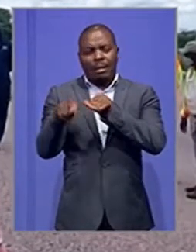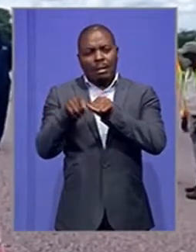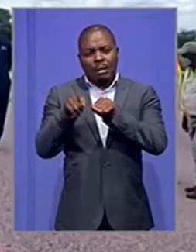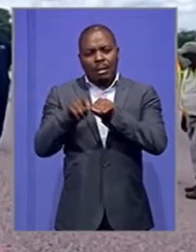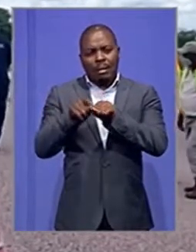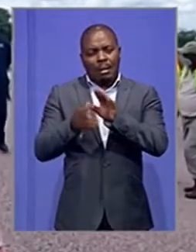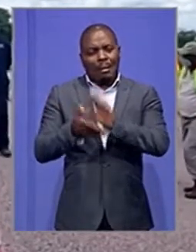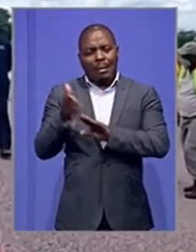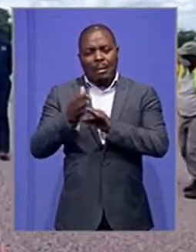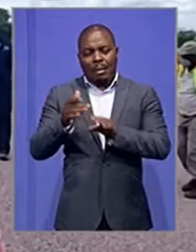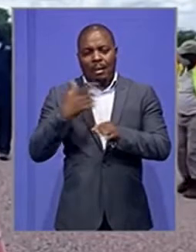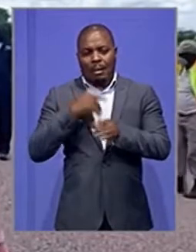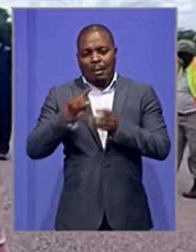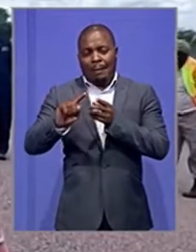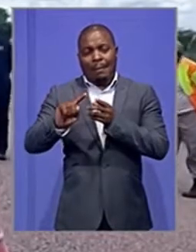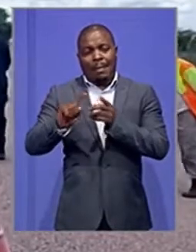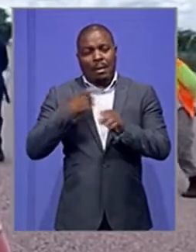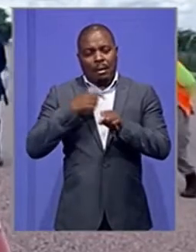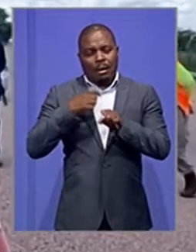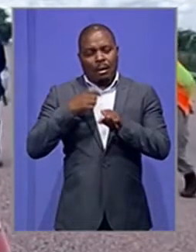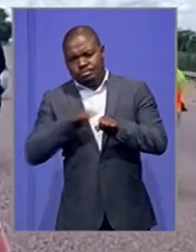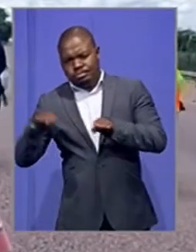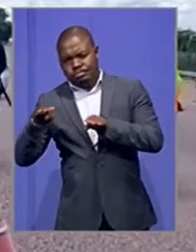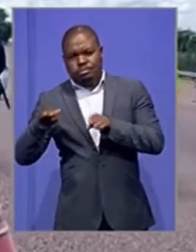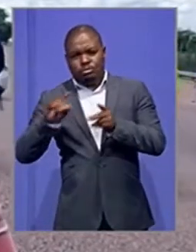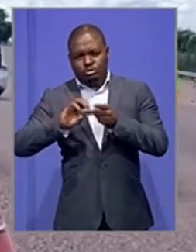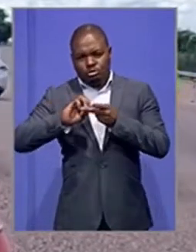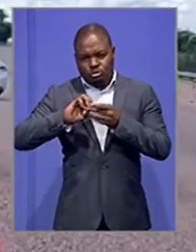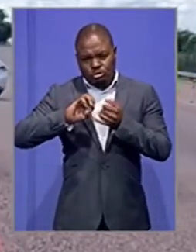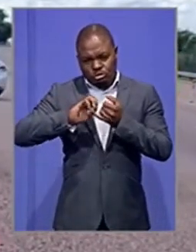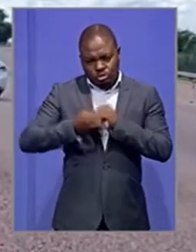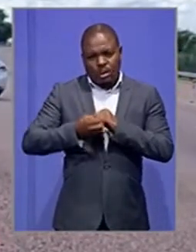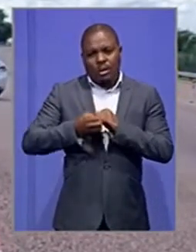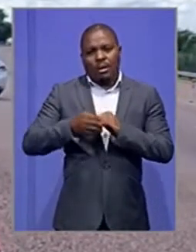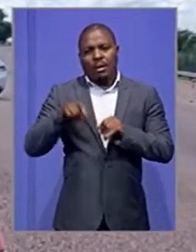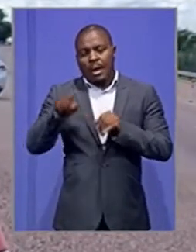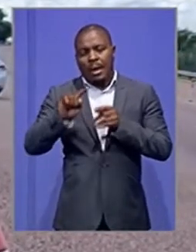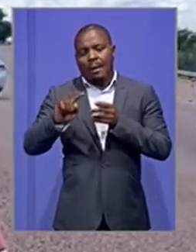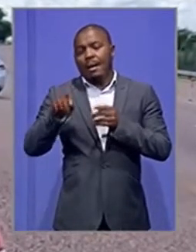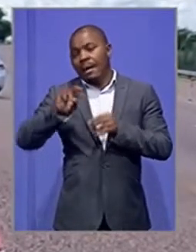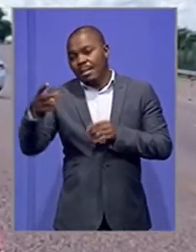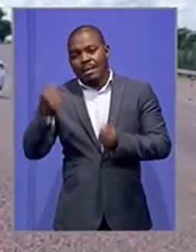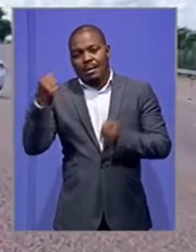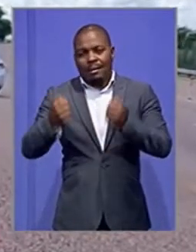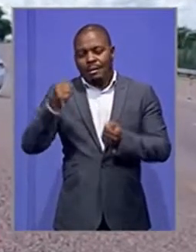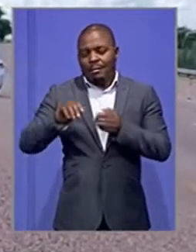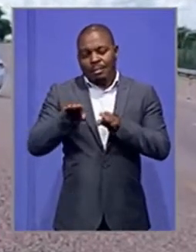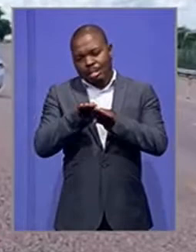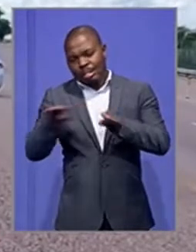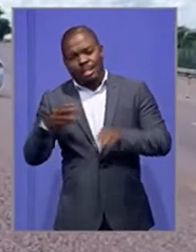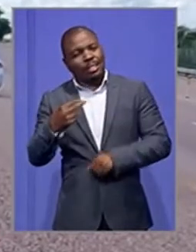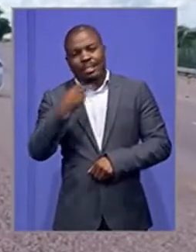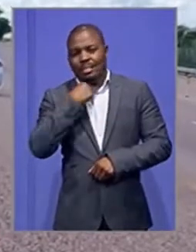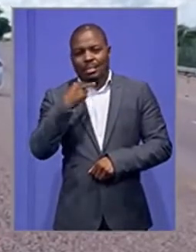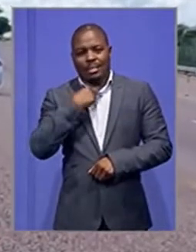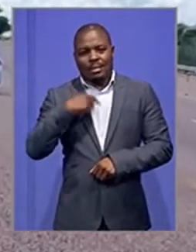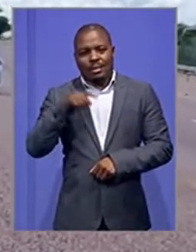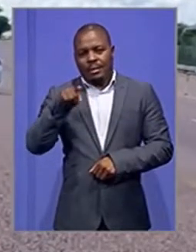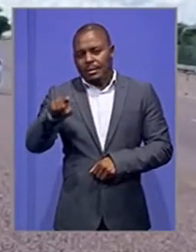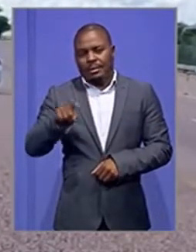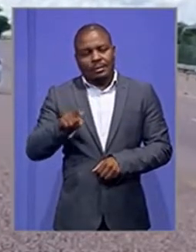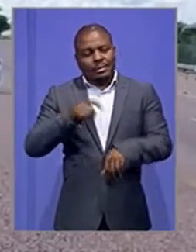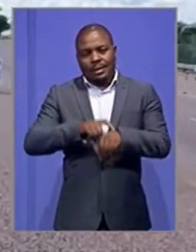traffic that is us, and we had to sway and go, also move from our own lane to the oncoming. And unfortunately, some of them couldn't move